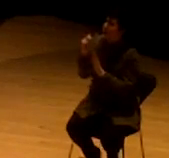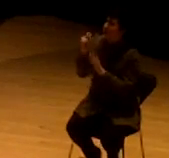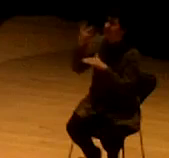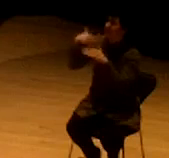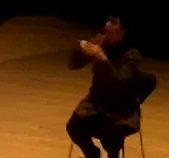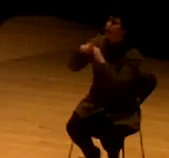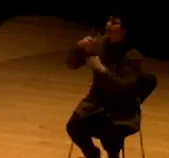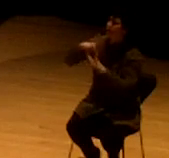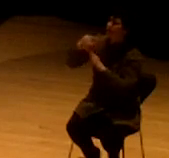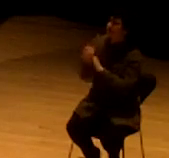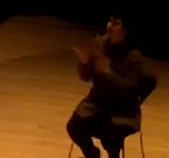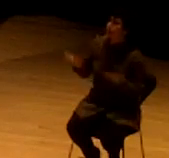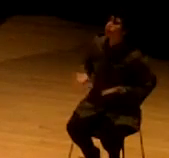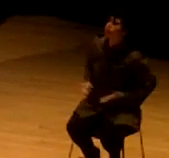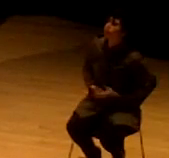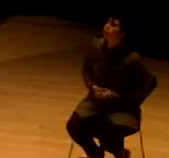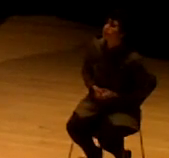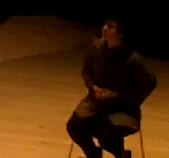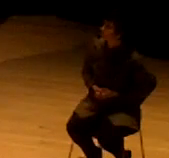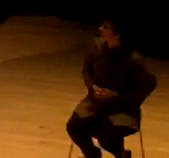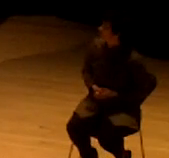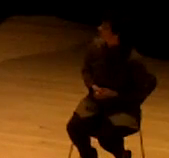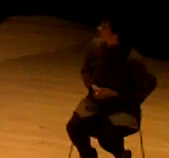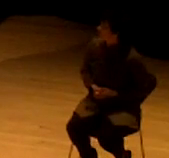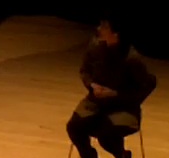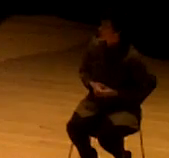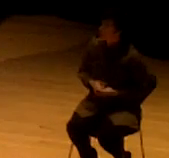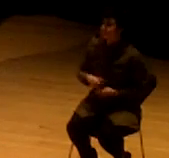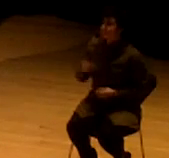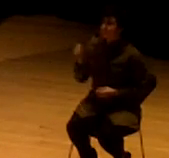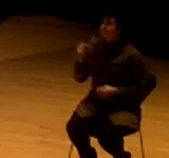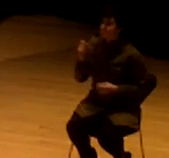well, Tamar and Gregg were obviously already working together. Mm-hmm. And